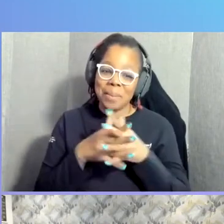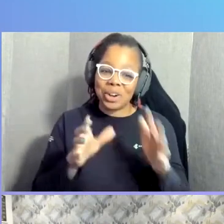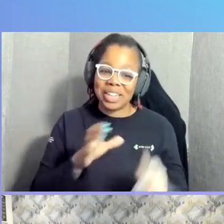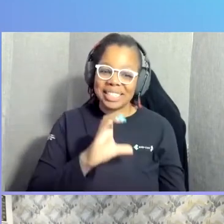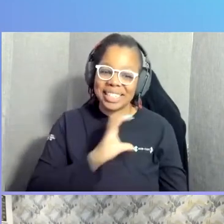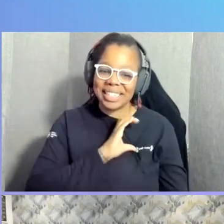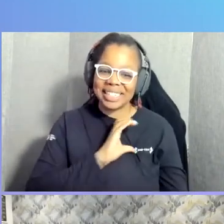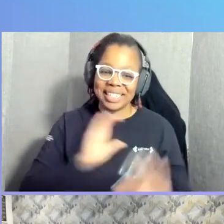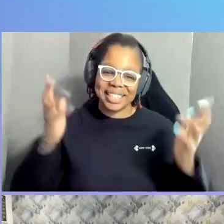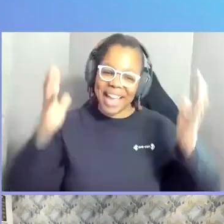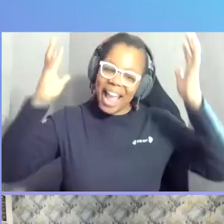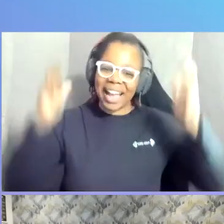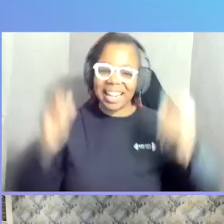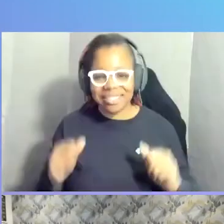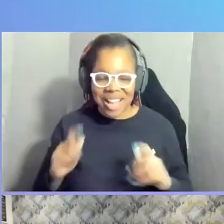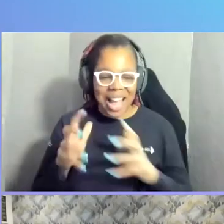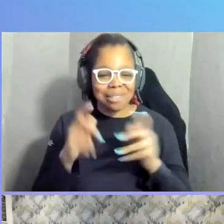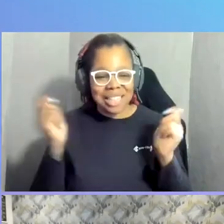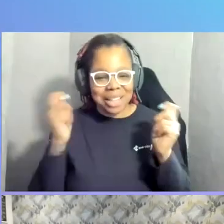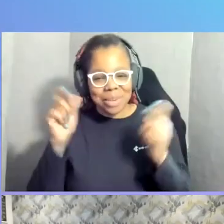Yeah, I'm still celebrating that.